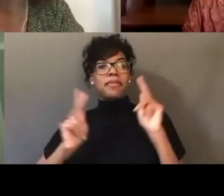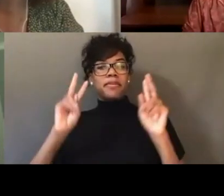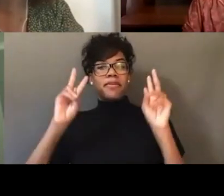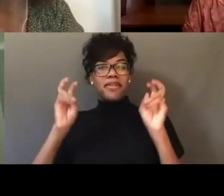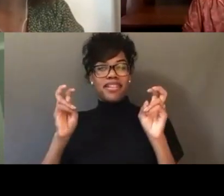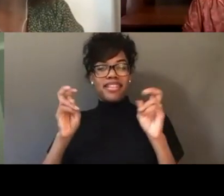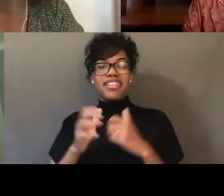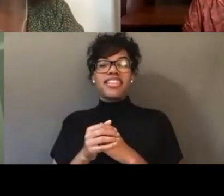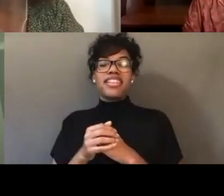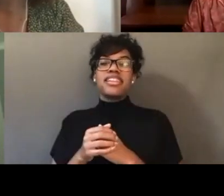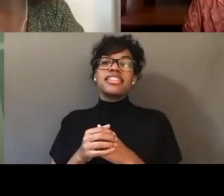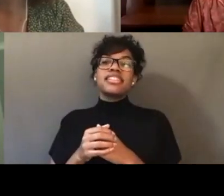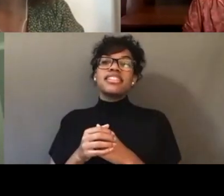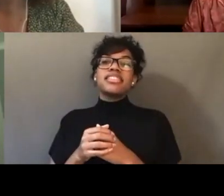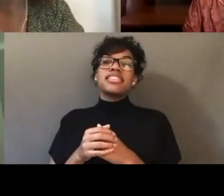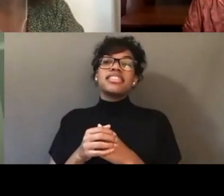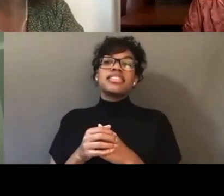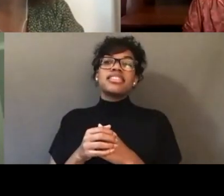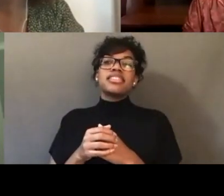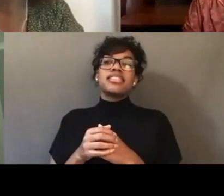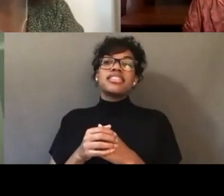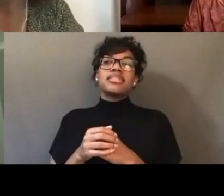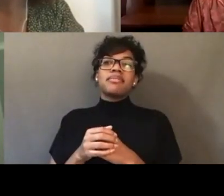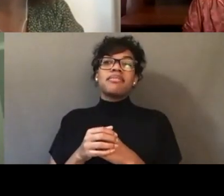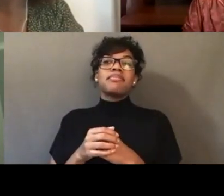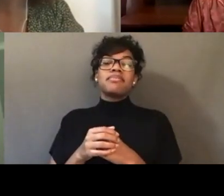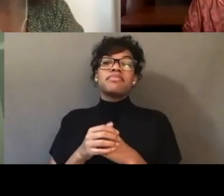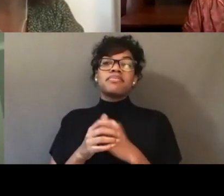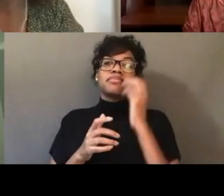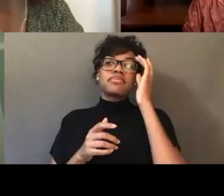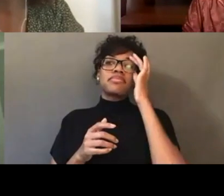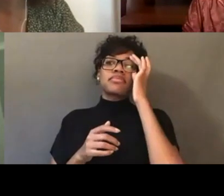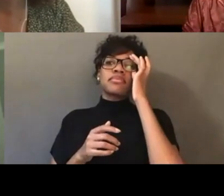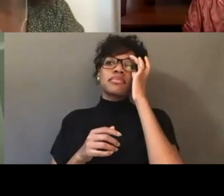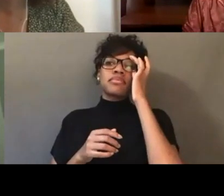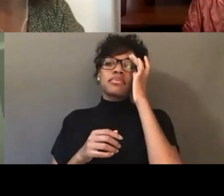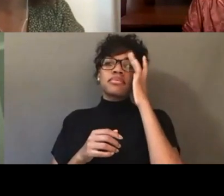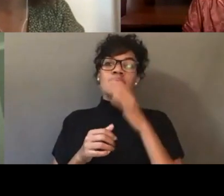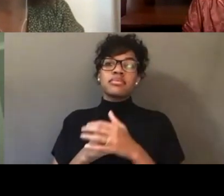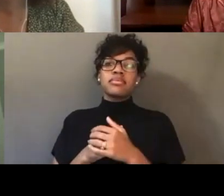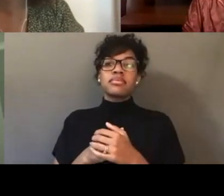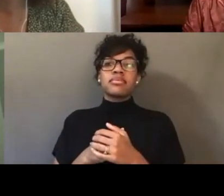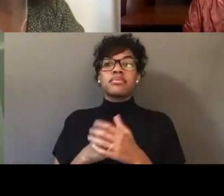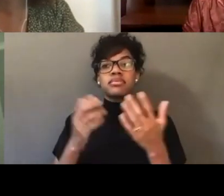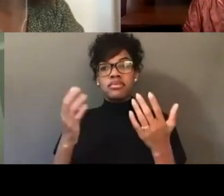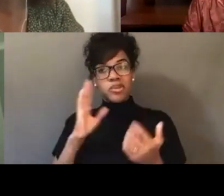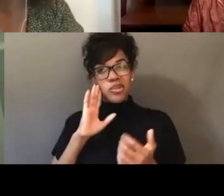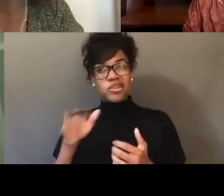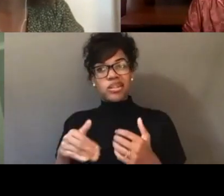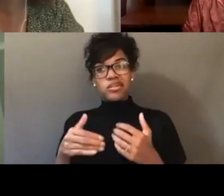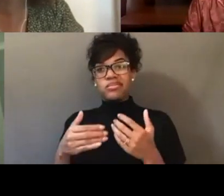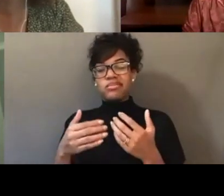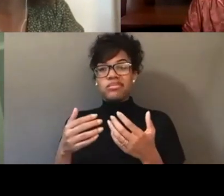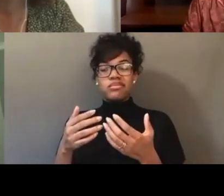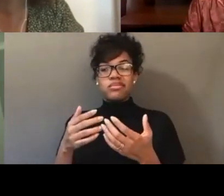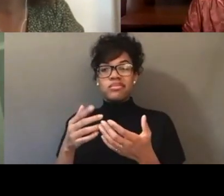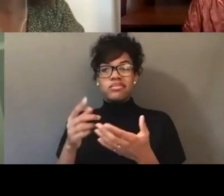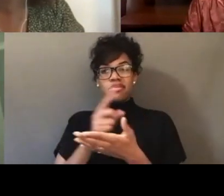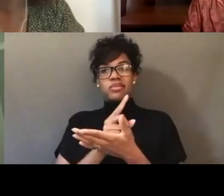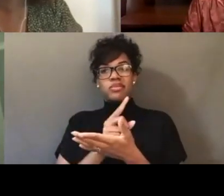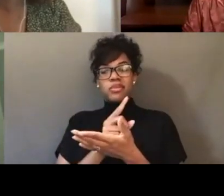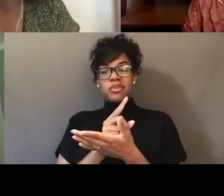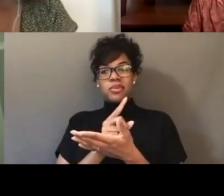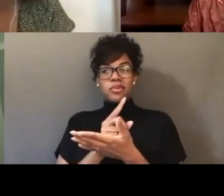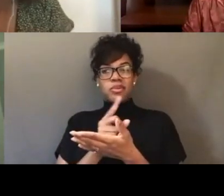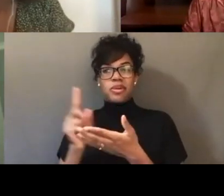That, you know, so the following week when I had the regular staff meetings and all the, oh, take all of these trainings and get